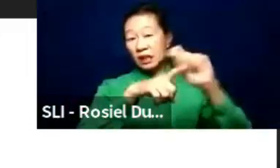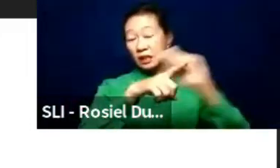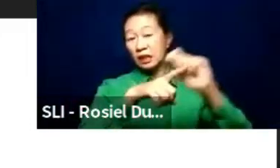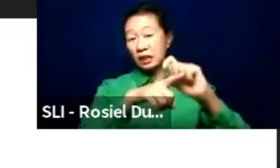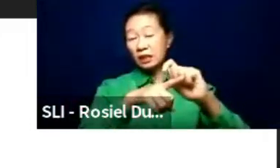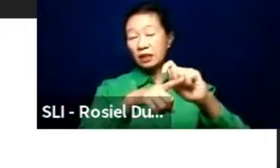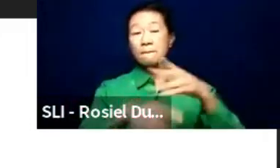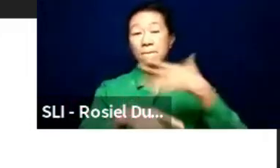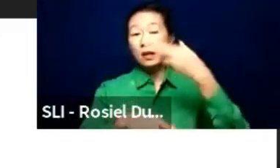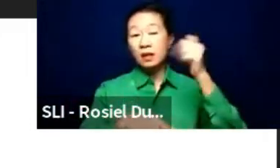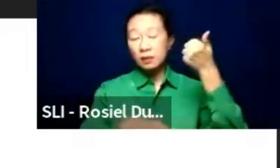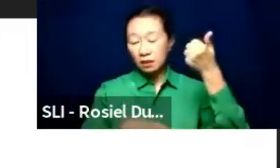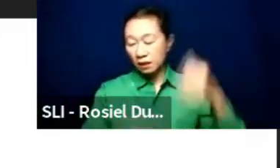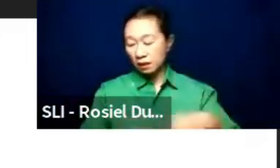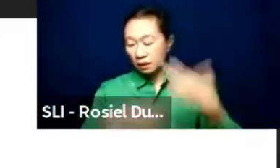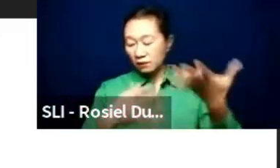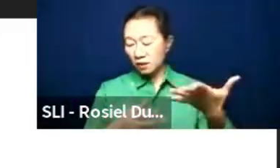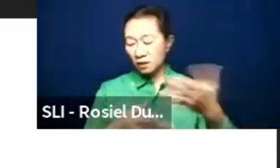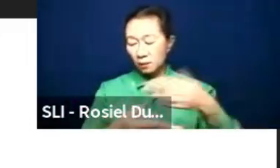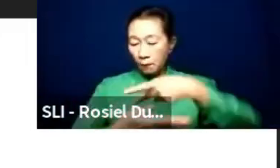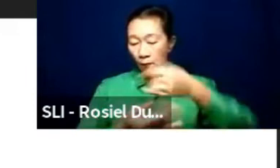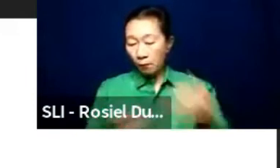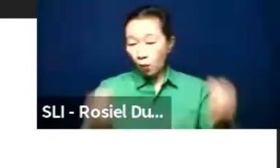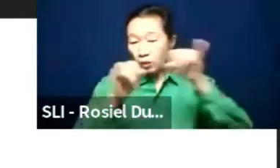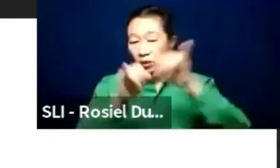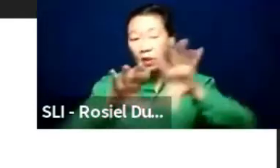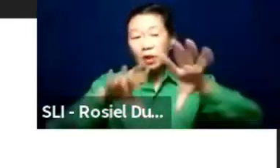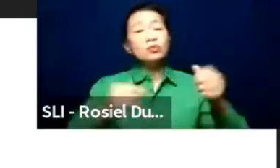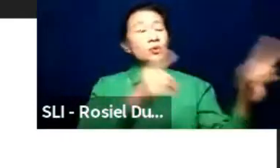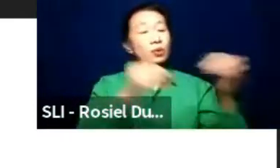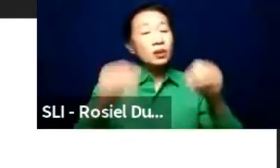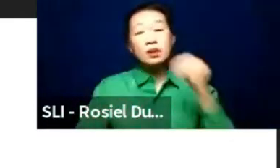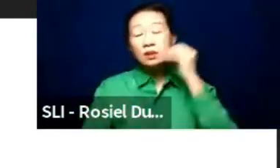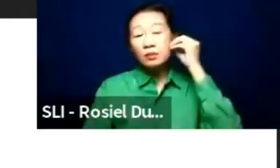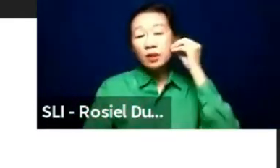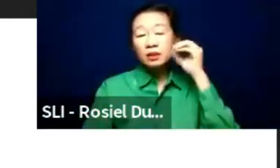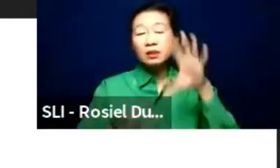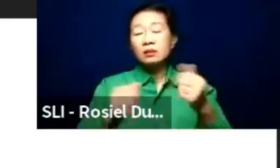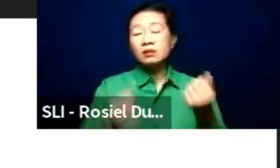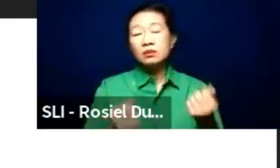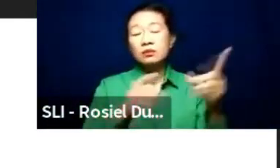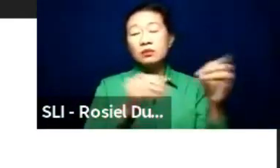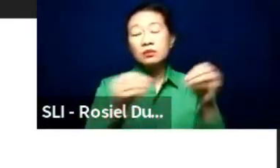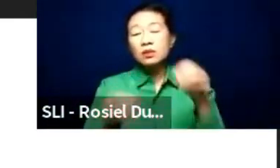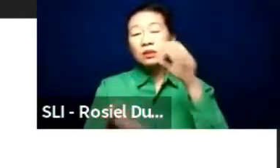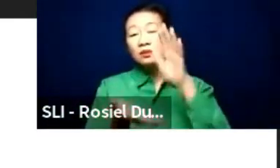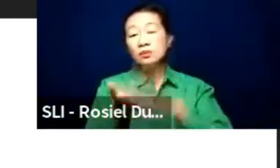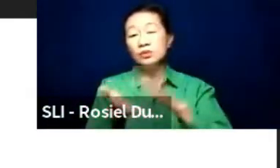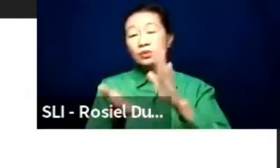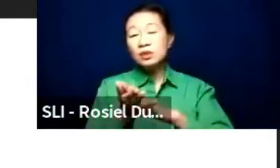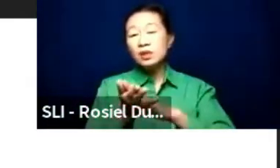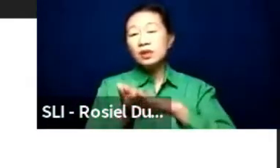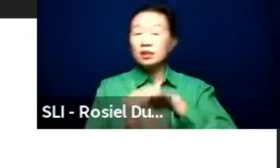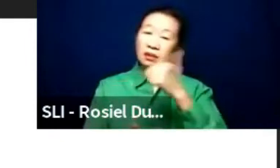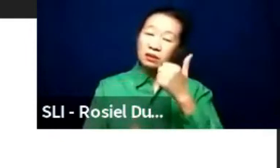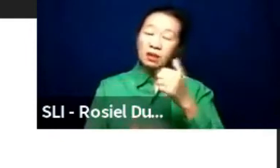some starting points of how to do it at home and how to do it in school as well. So thank you